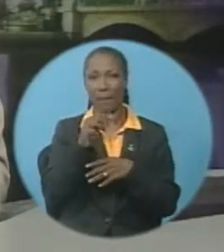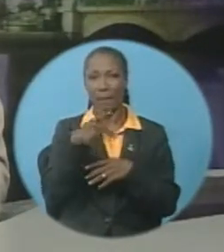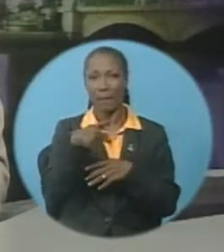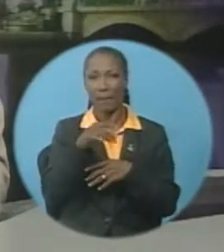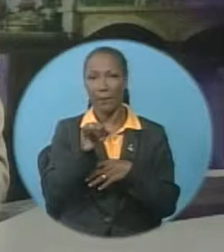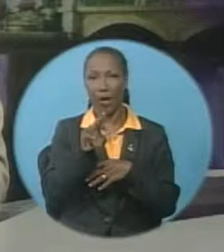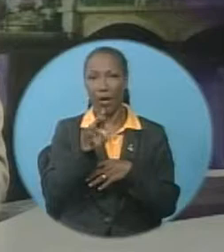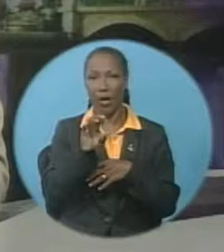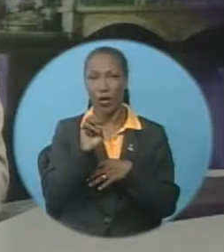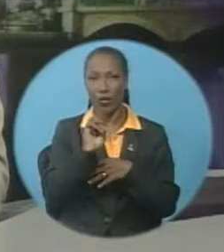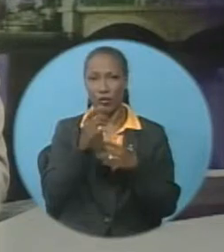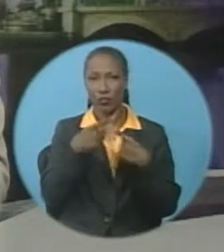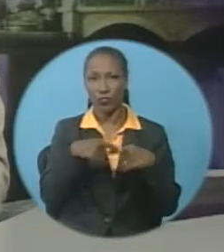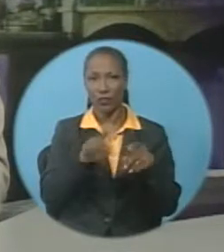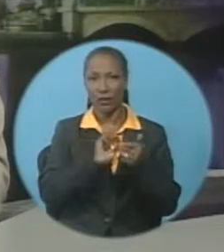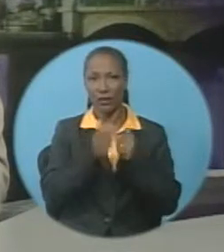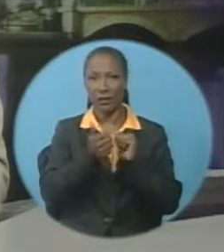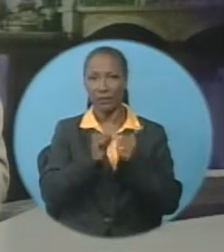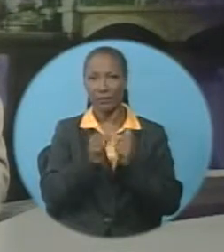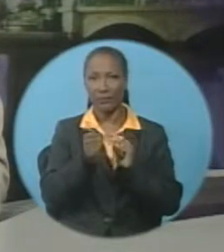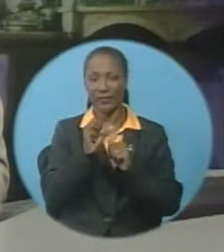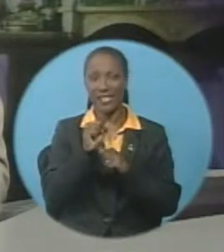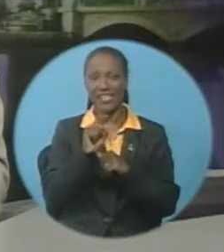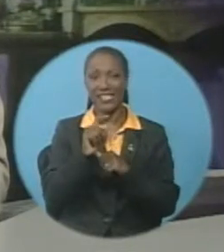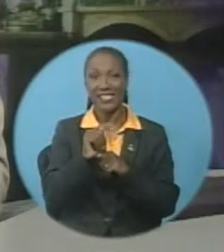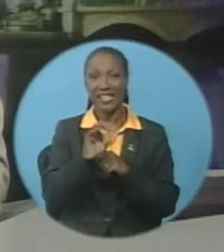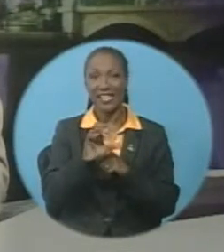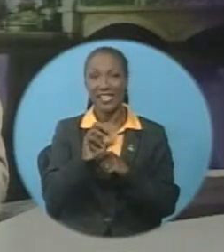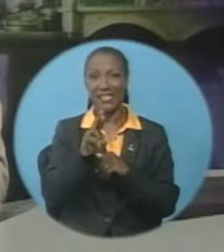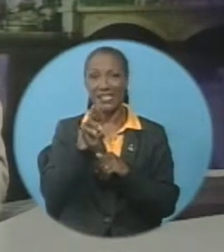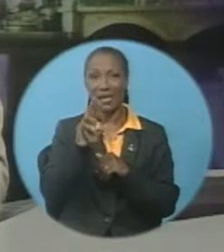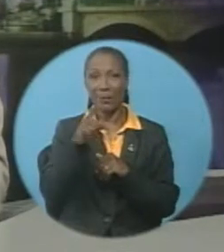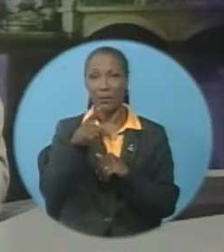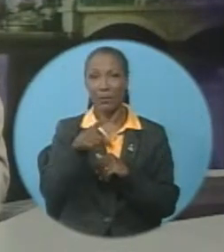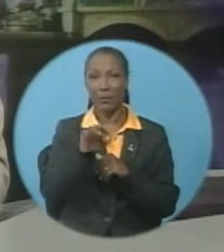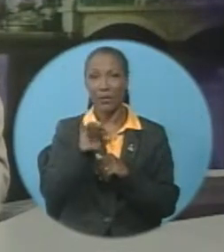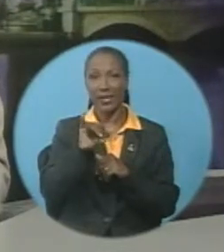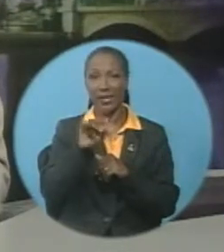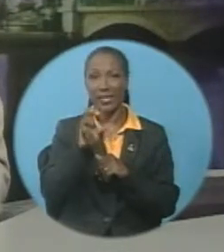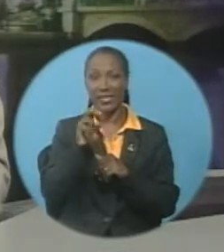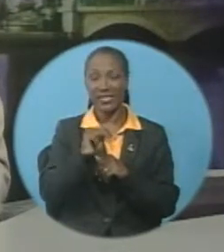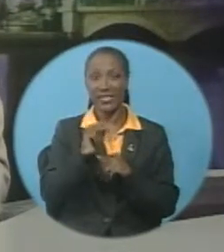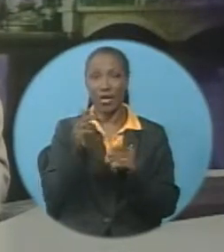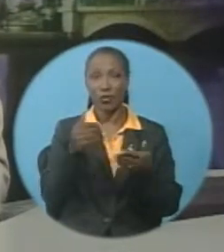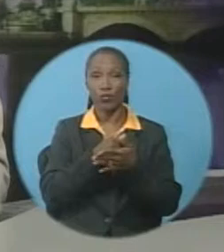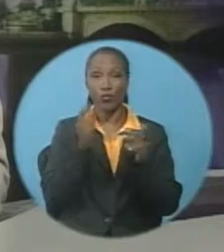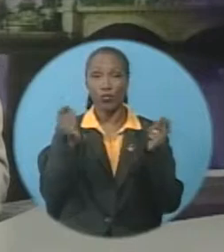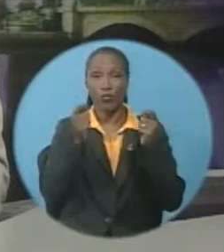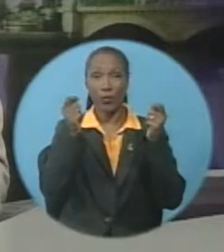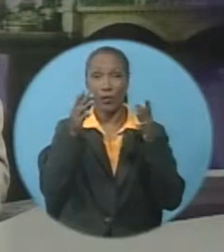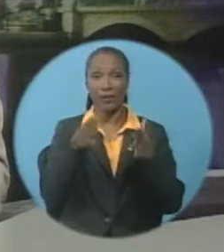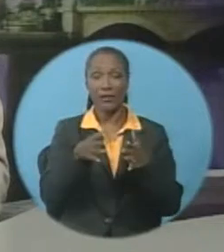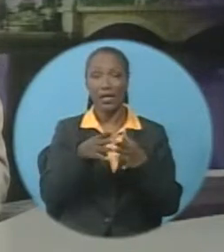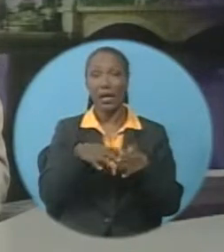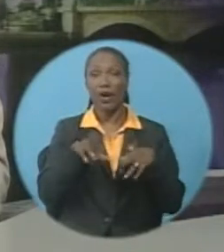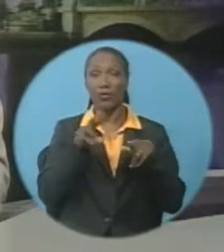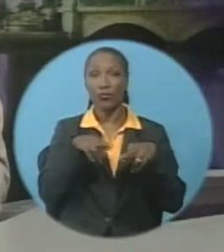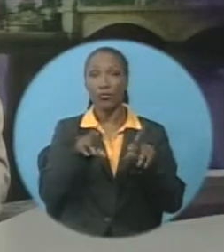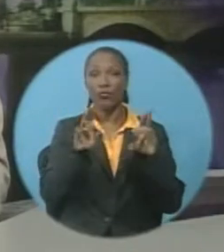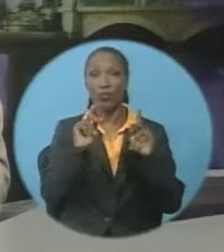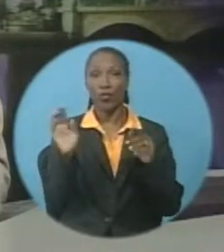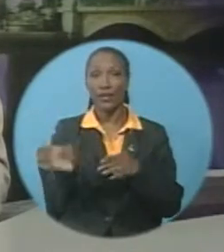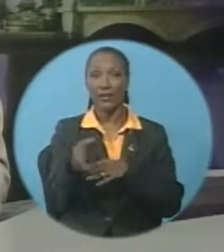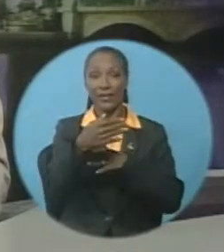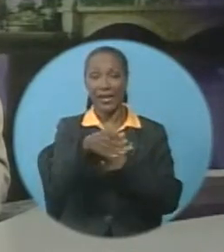Well, St. Cyprian's boys are the new champions of the Berger Royale Primary School's Road Tennis Tournament. Playing in the finals at the Blackman and